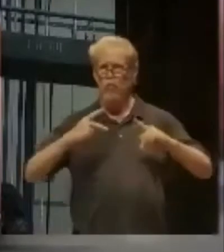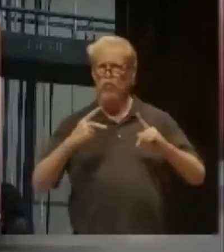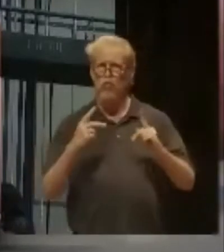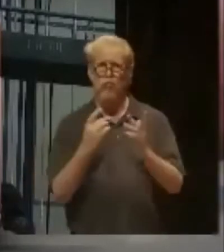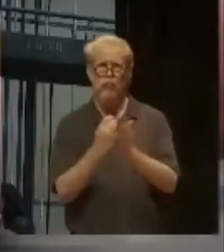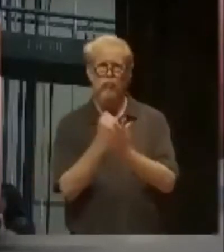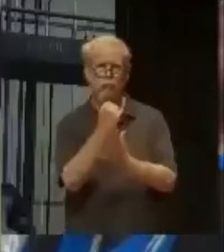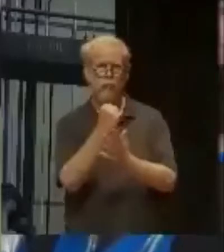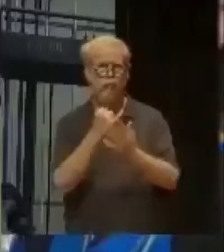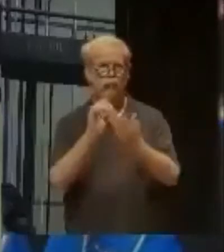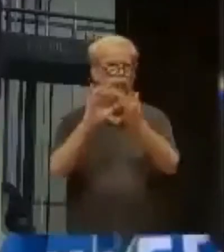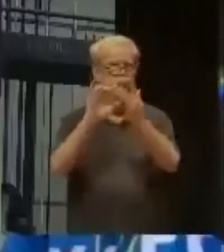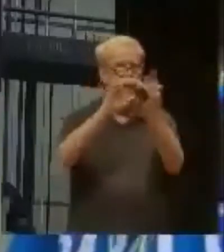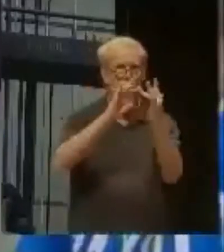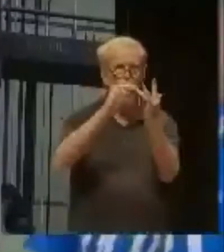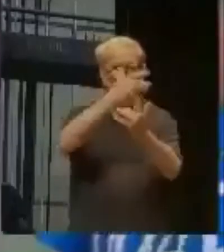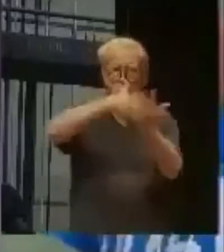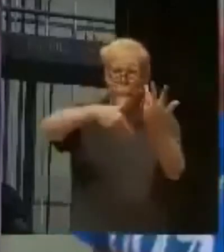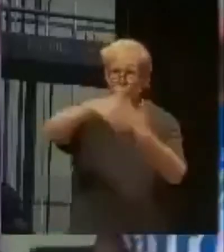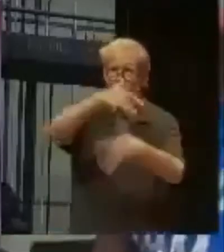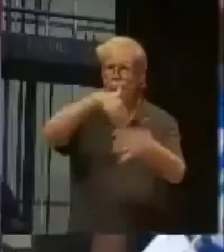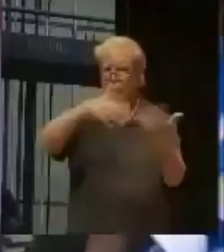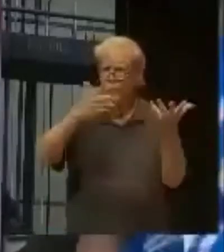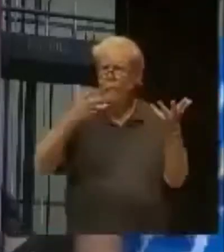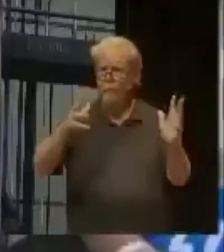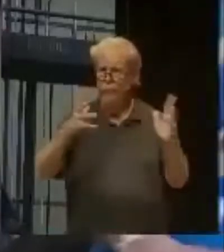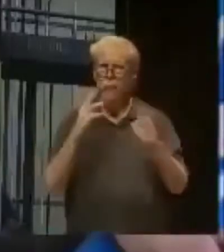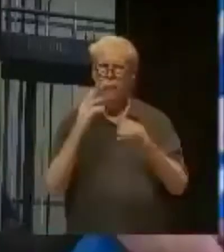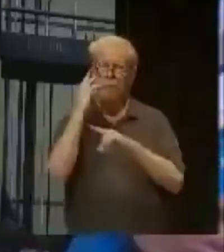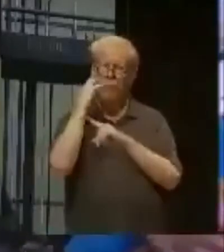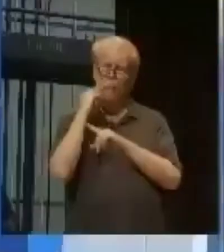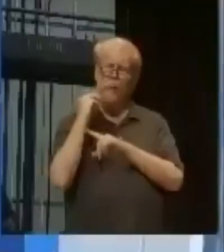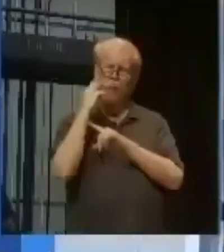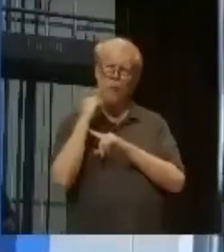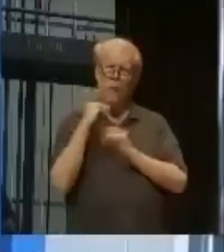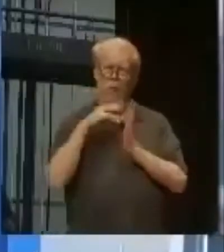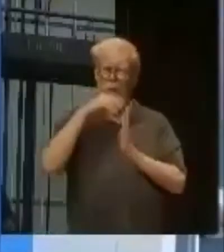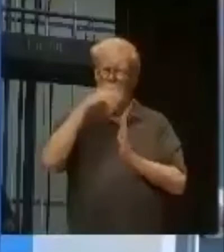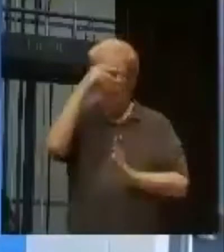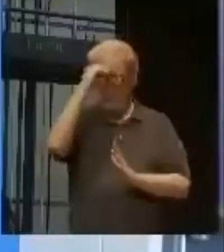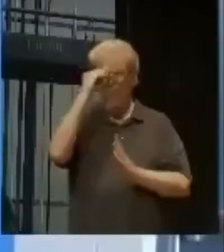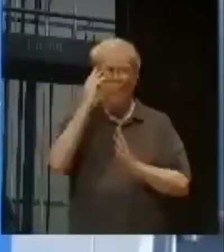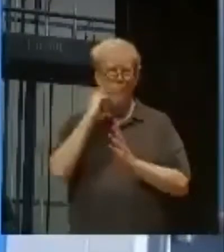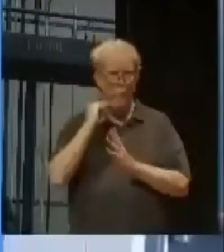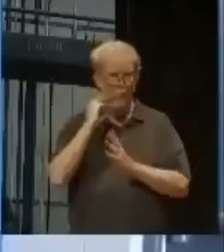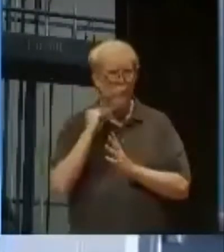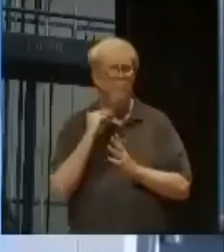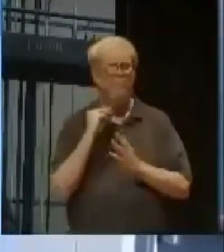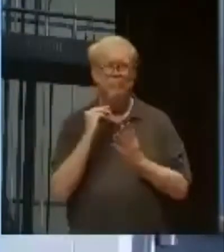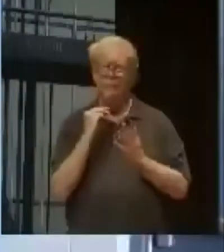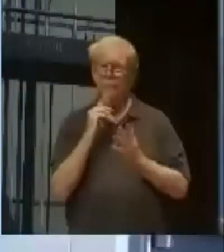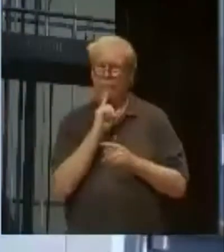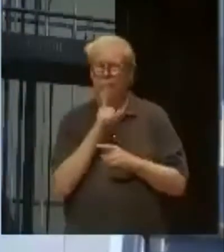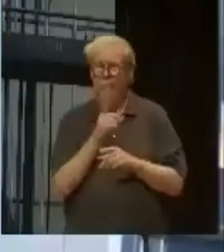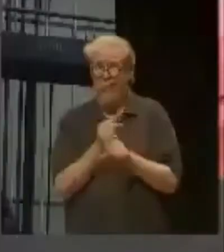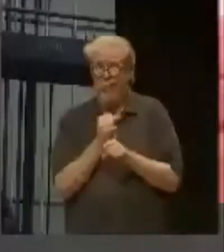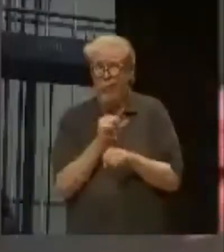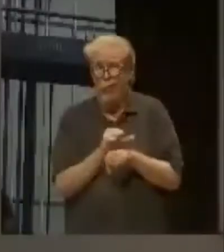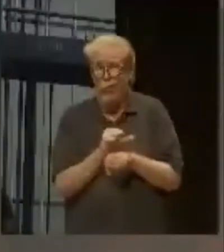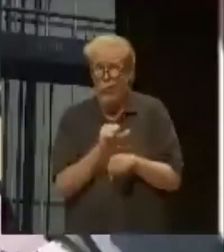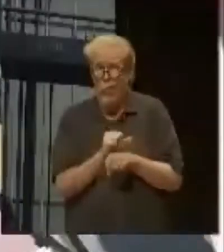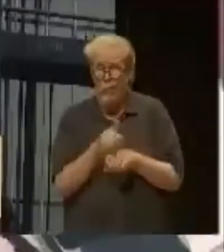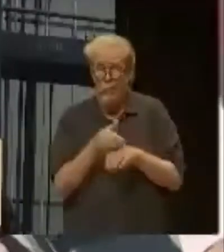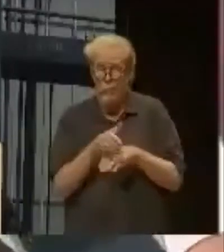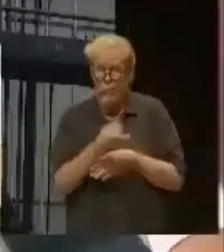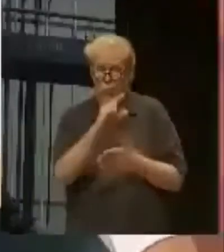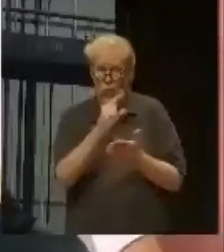create that network, those opportunities to get that work-based learning experience, to actually get a job once they graduate